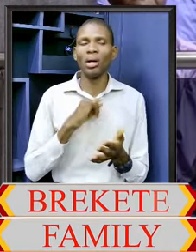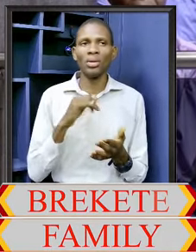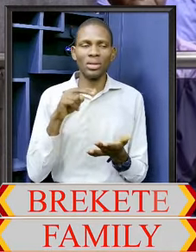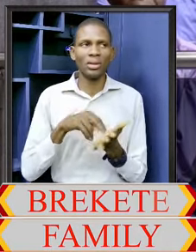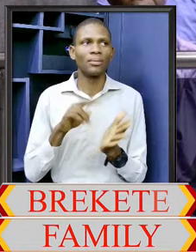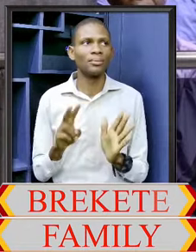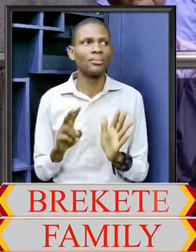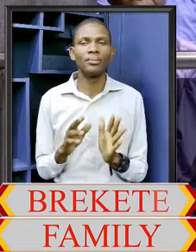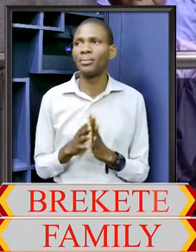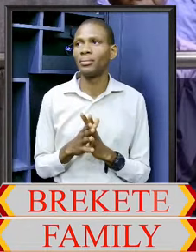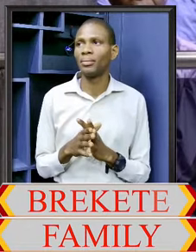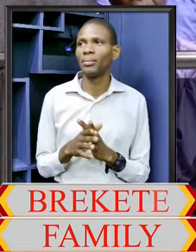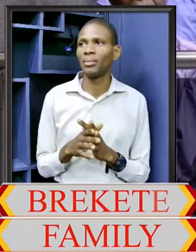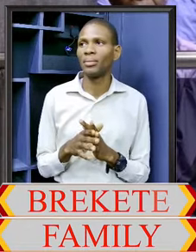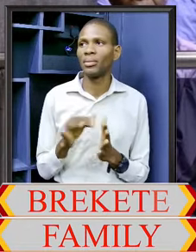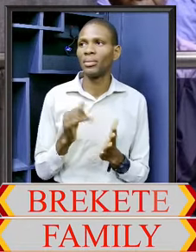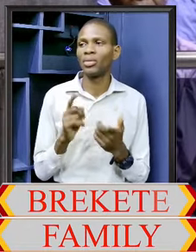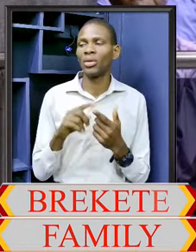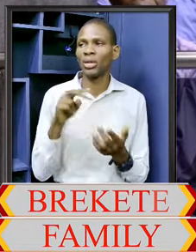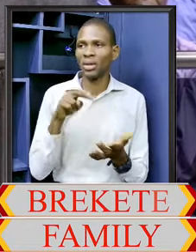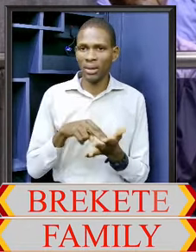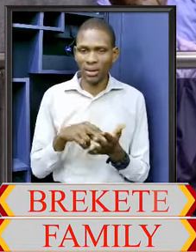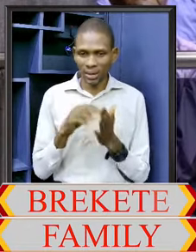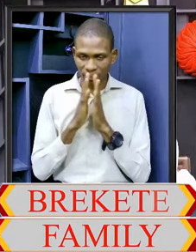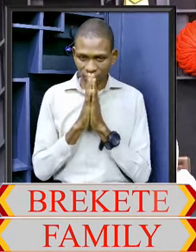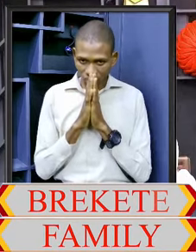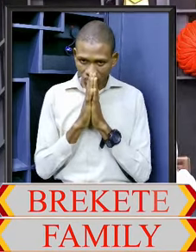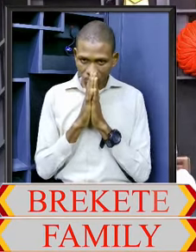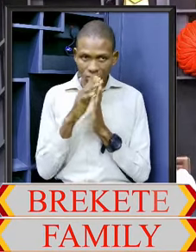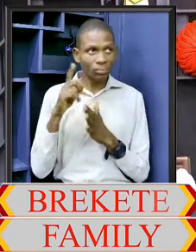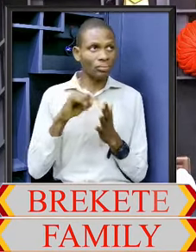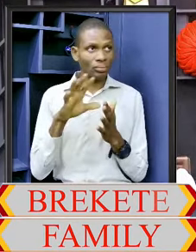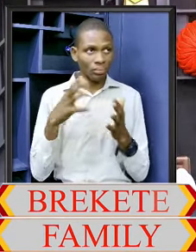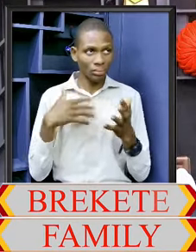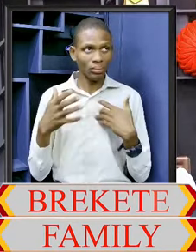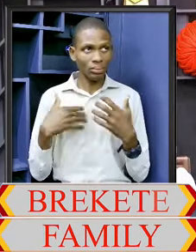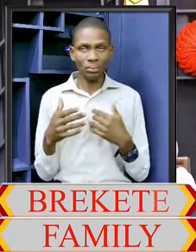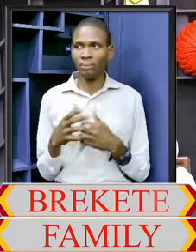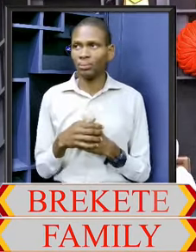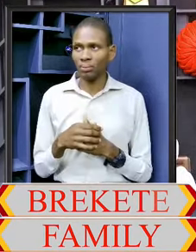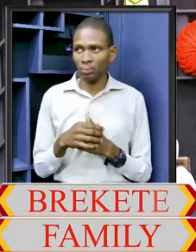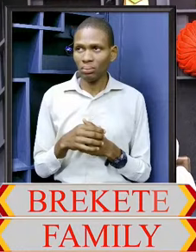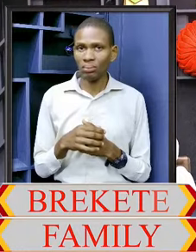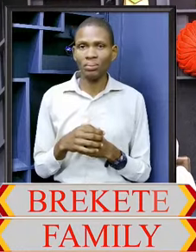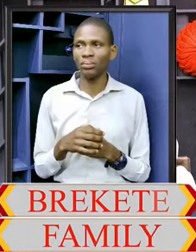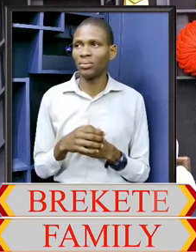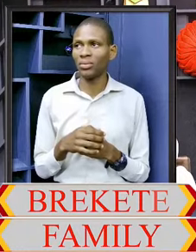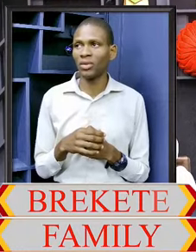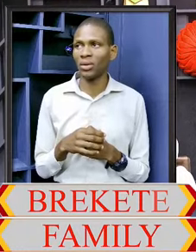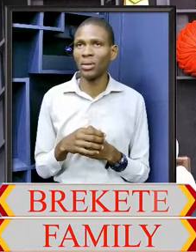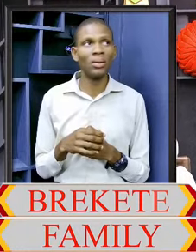sir. Ah. Yes, I want to stand. Okay. So waiting be the complaint. Okay.